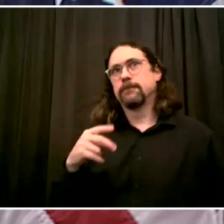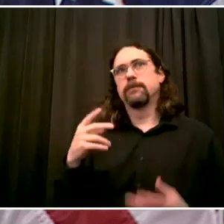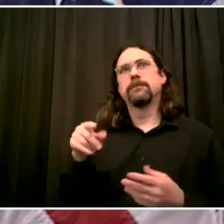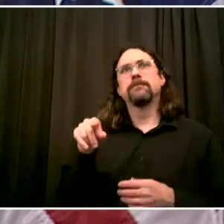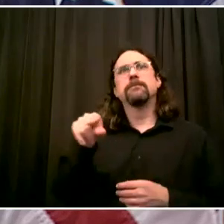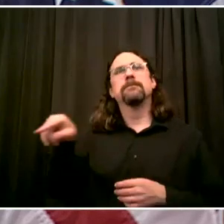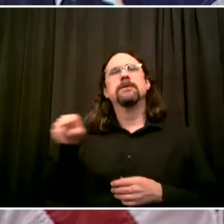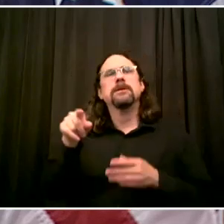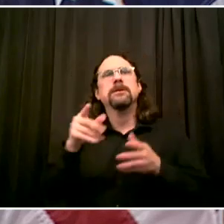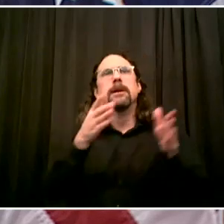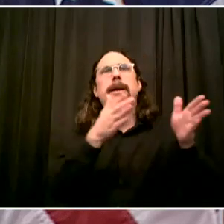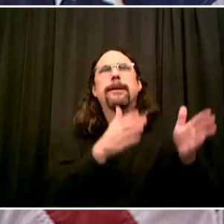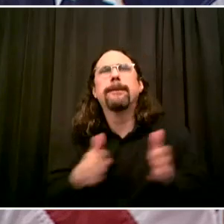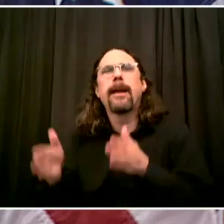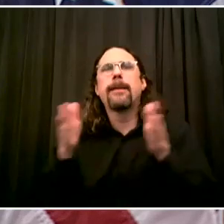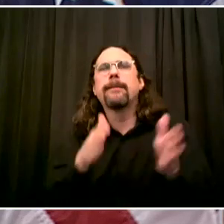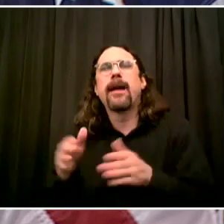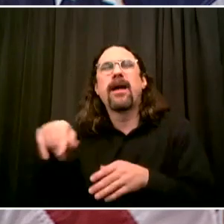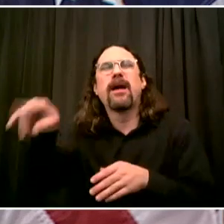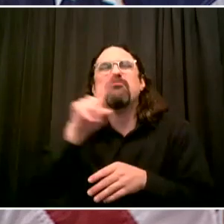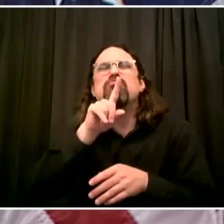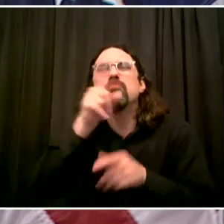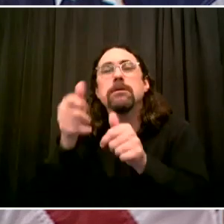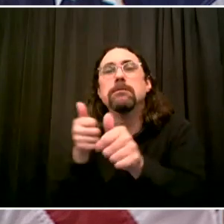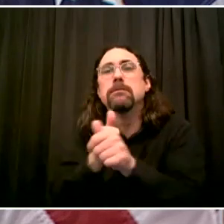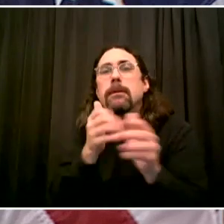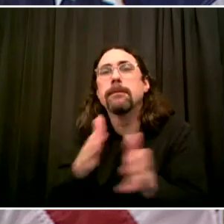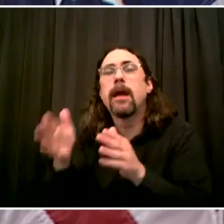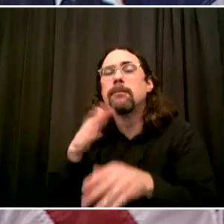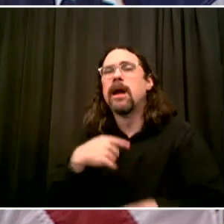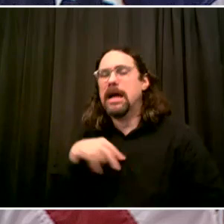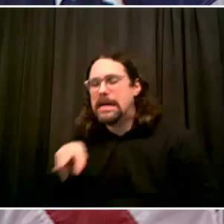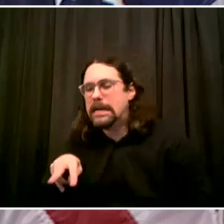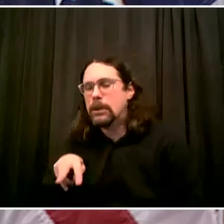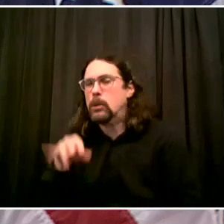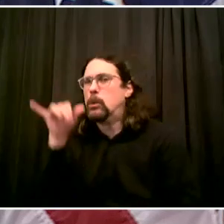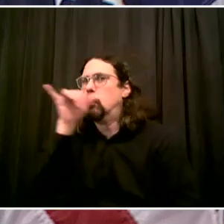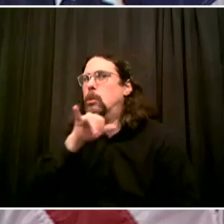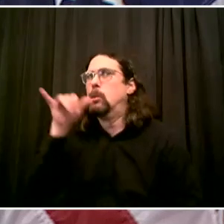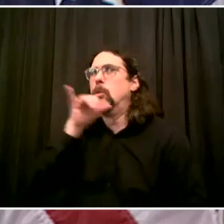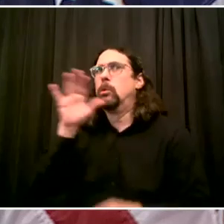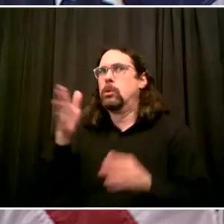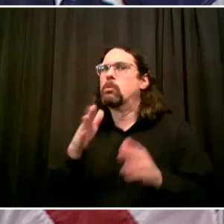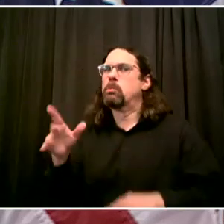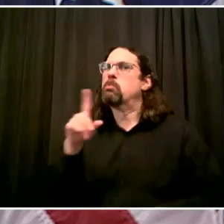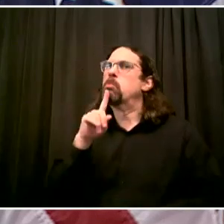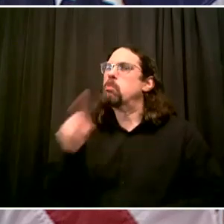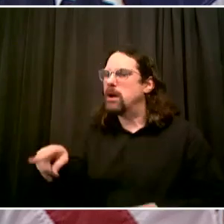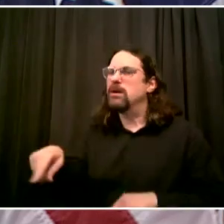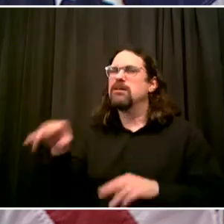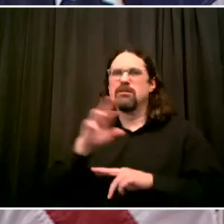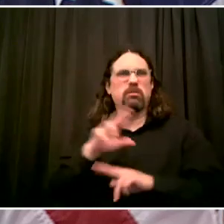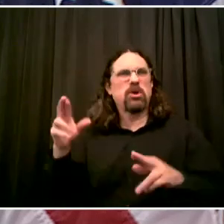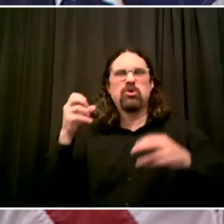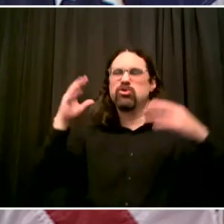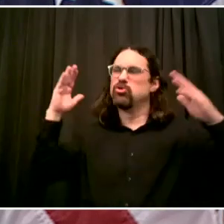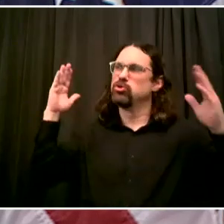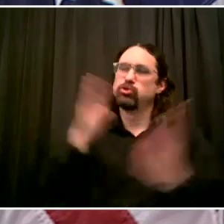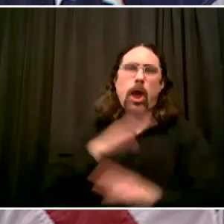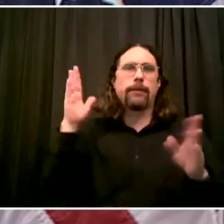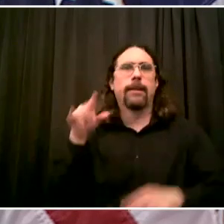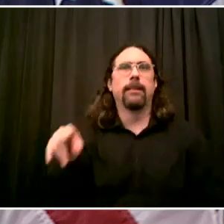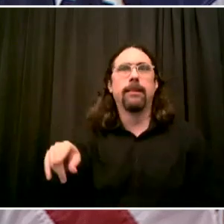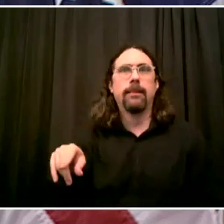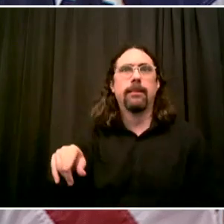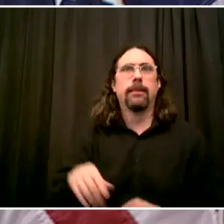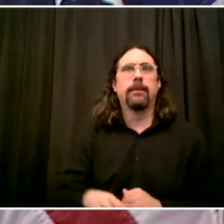and then individuals appeared with tools of violence with the intent to do violence in that community,